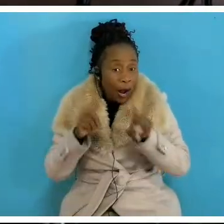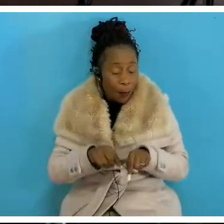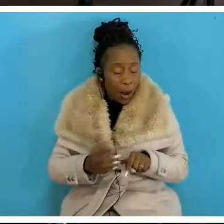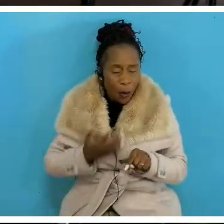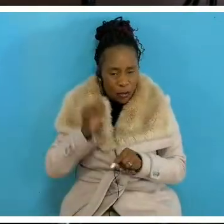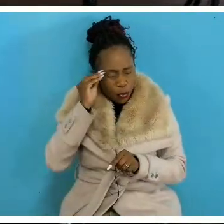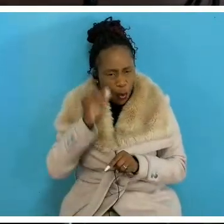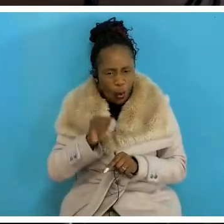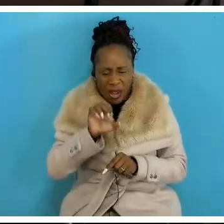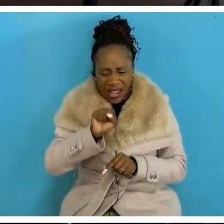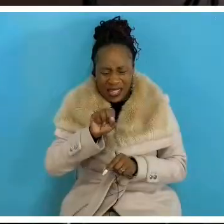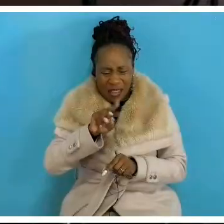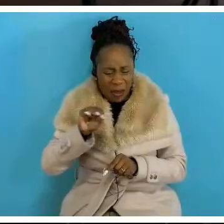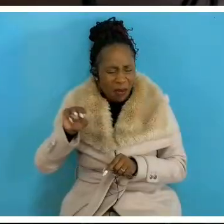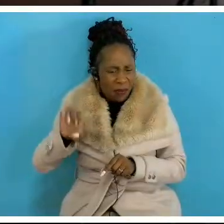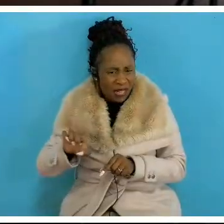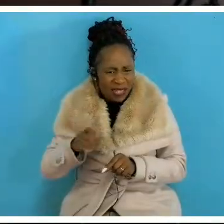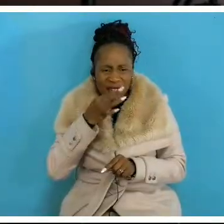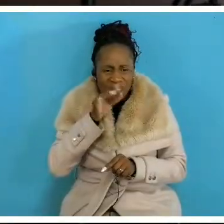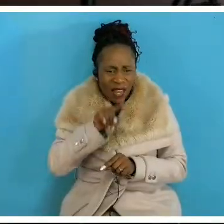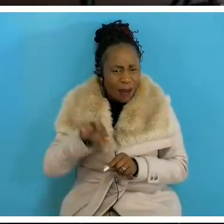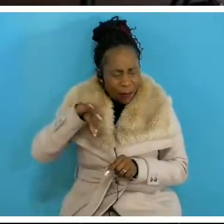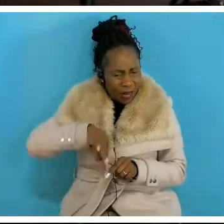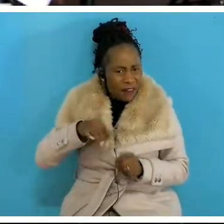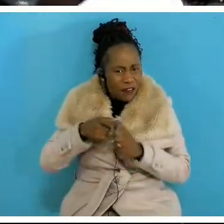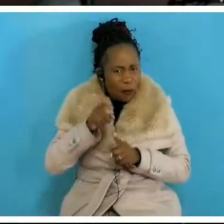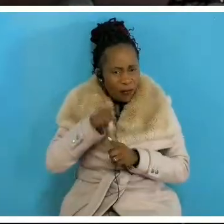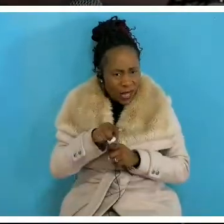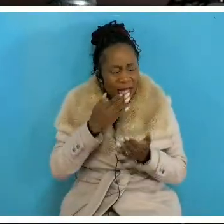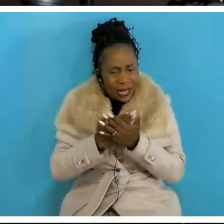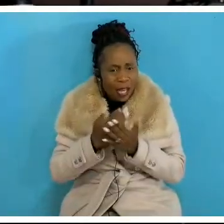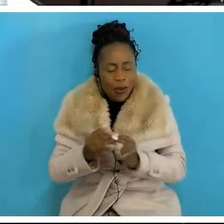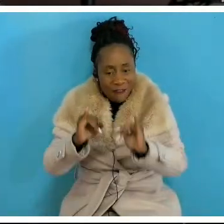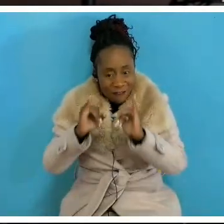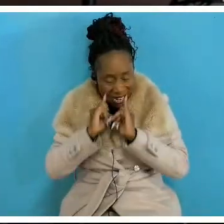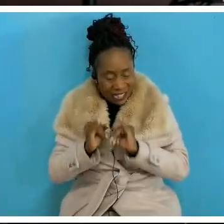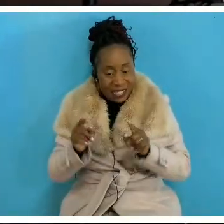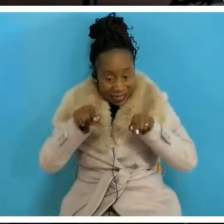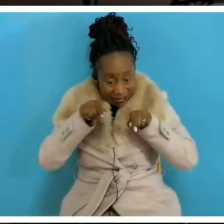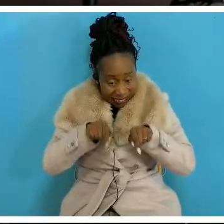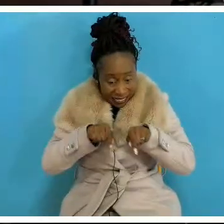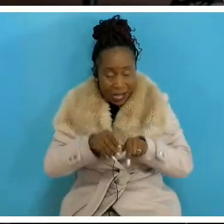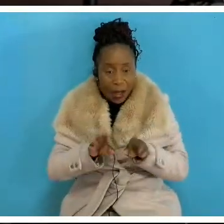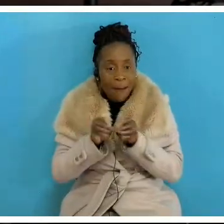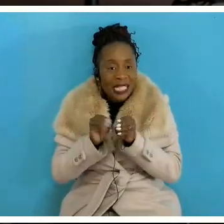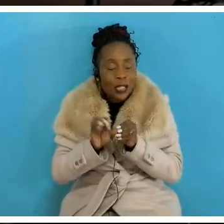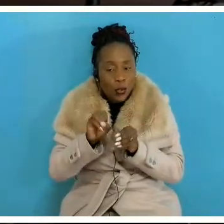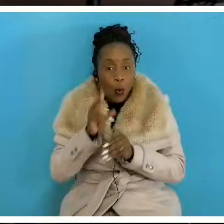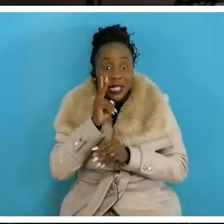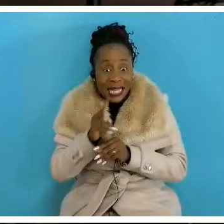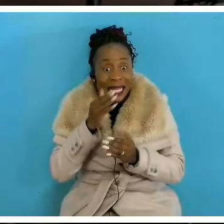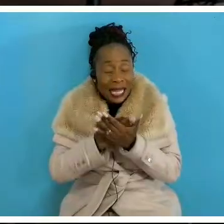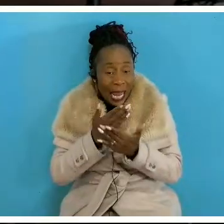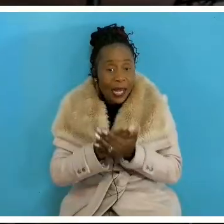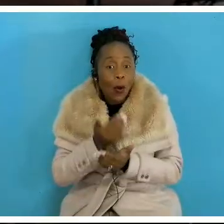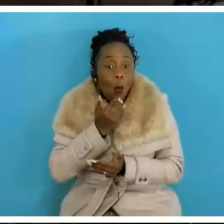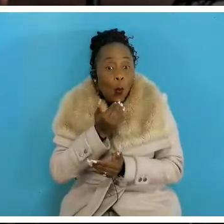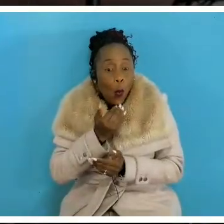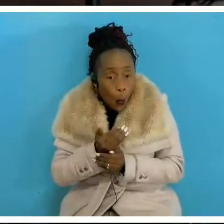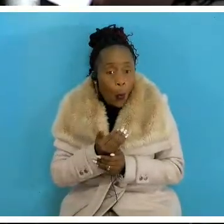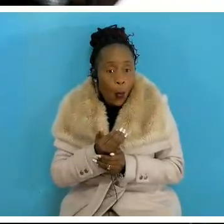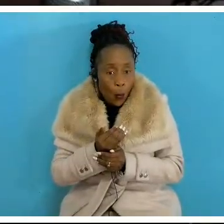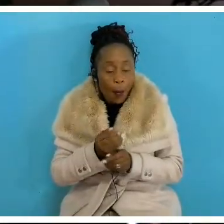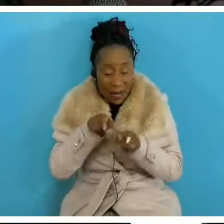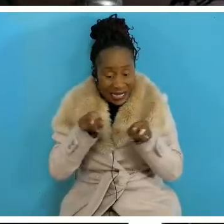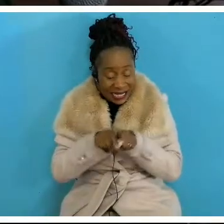that you say there's benefited from Enderdale. Can you invite them to the meeting so you can see who is the people